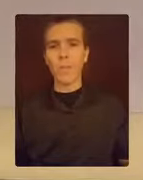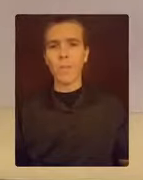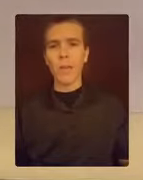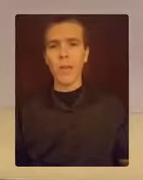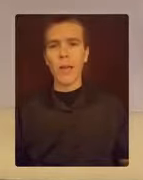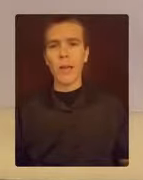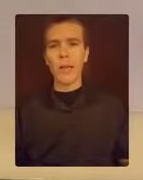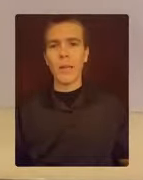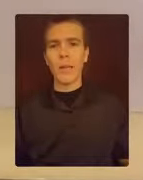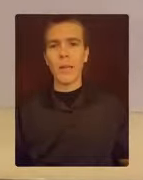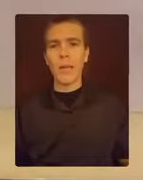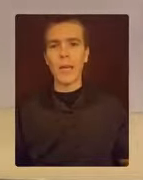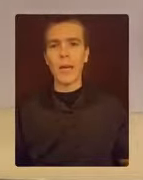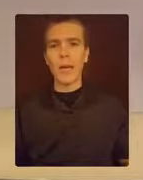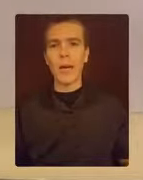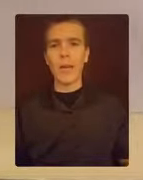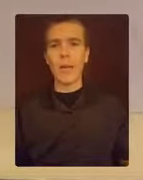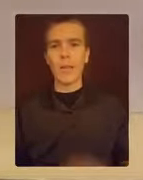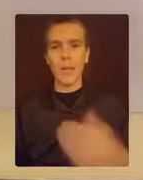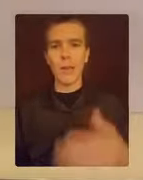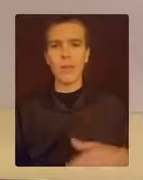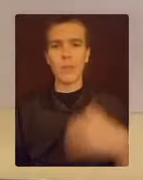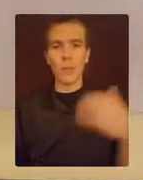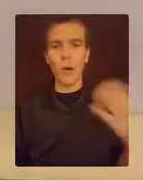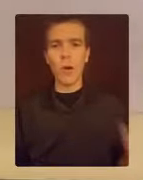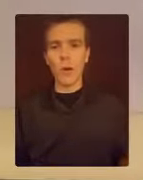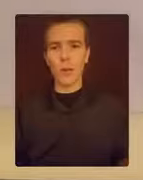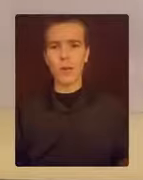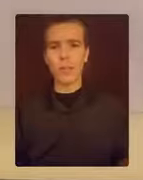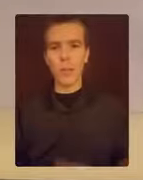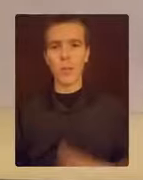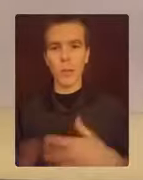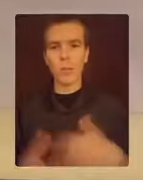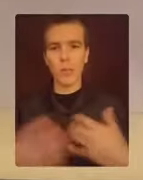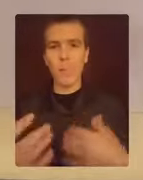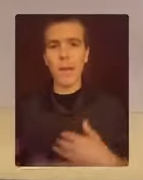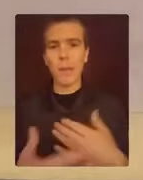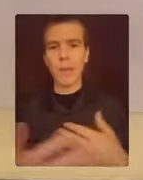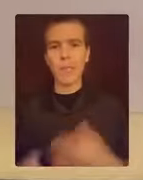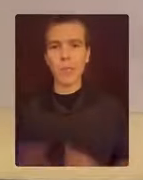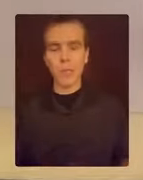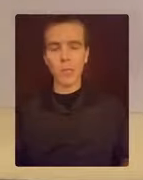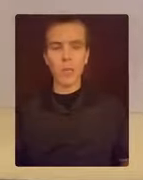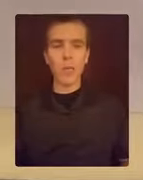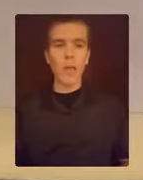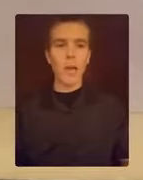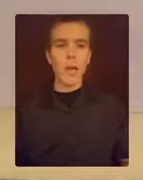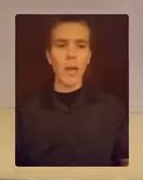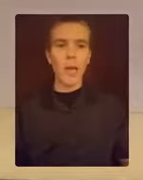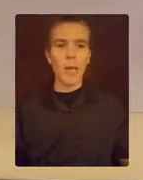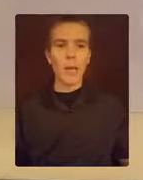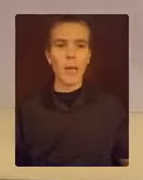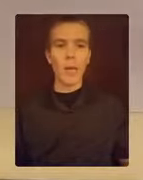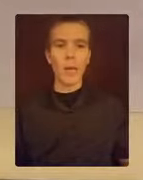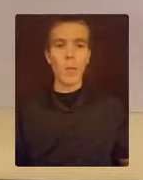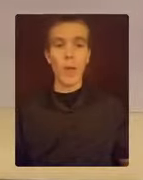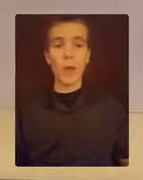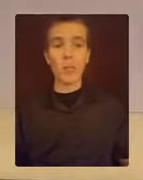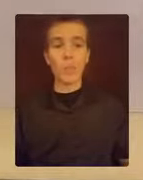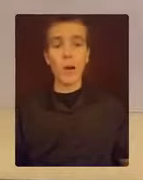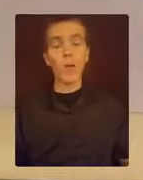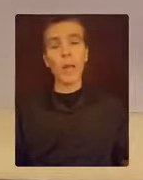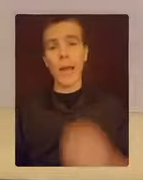it. And he then departed because I met him as he was leaving. And he